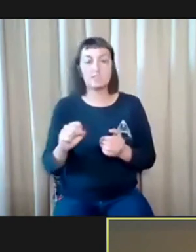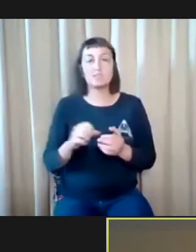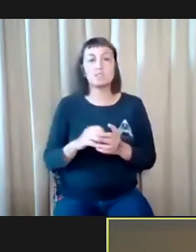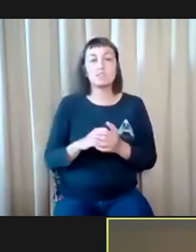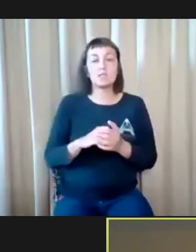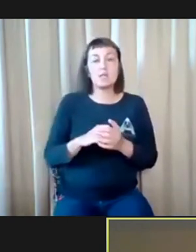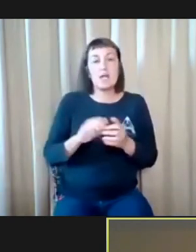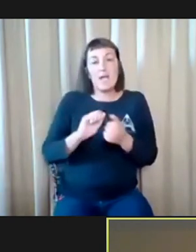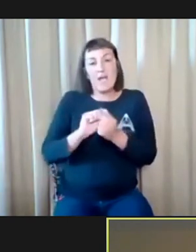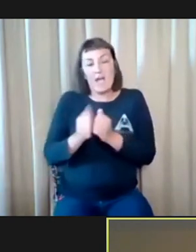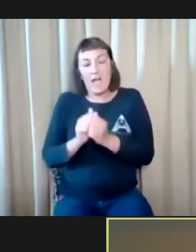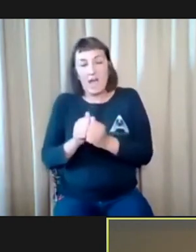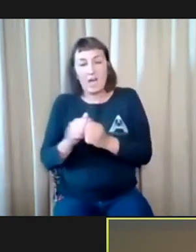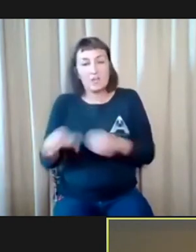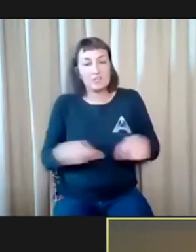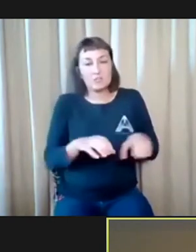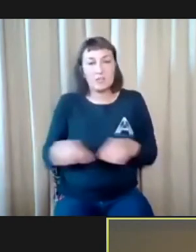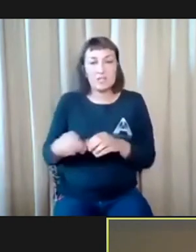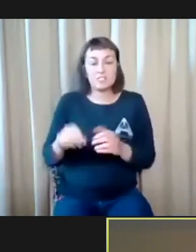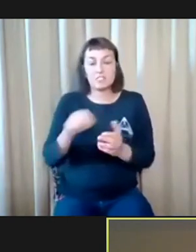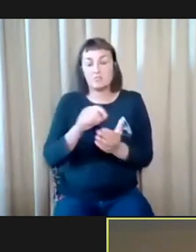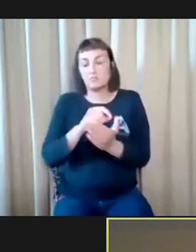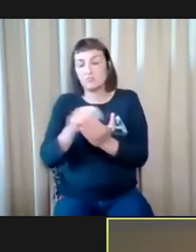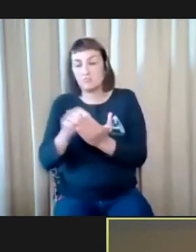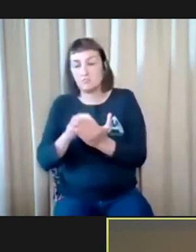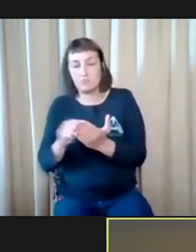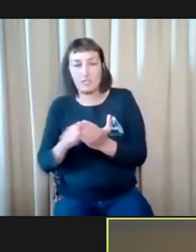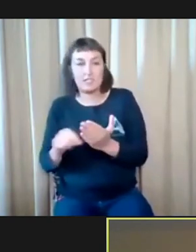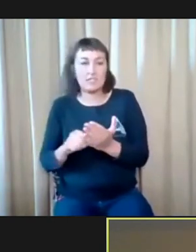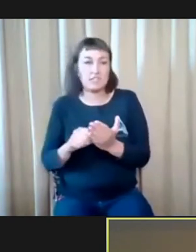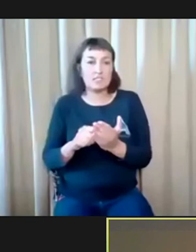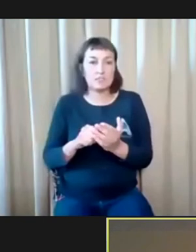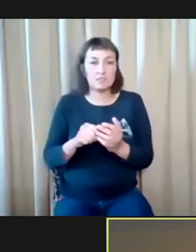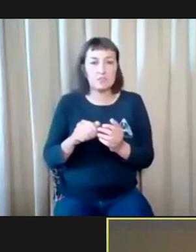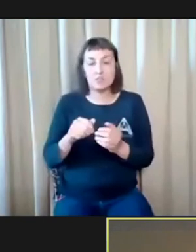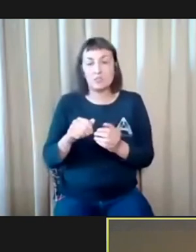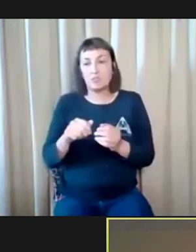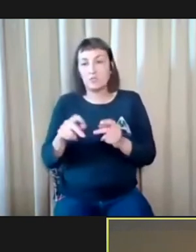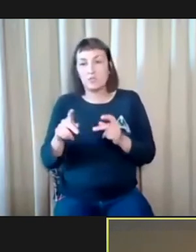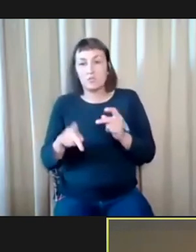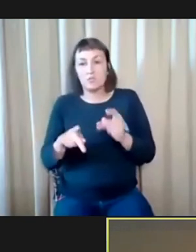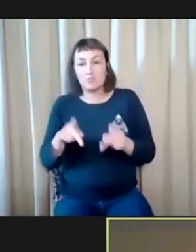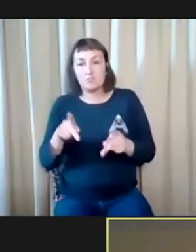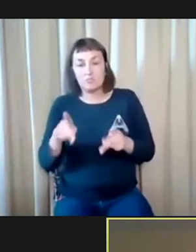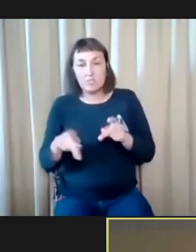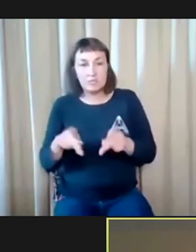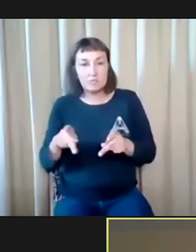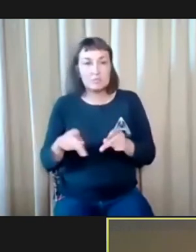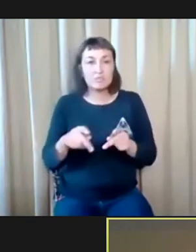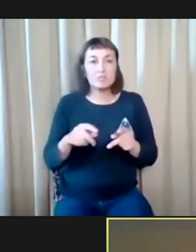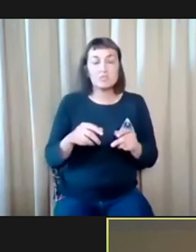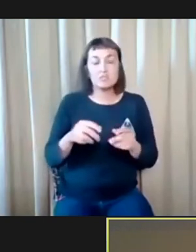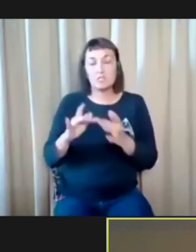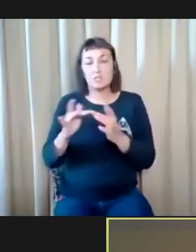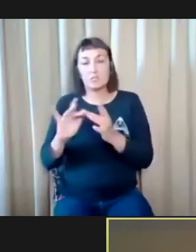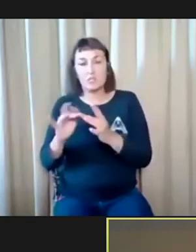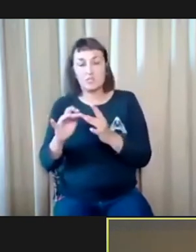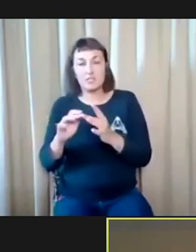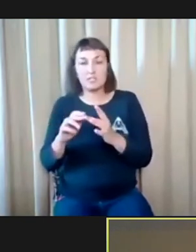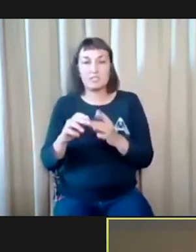take action, whether it's writing letters to the editor or op-eds to your local paper, or contacting local officials